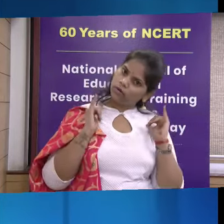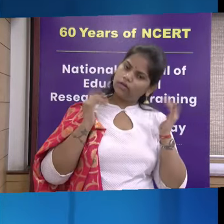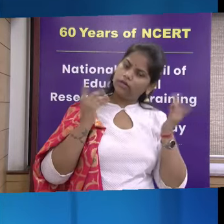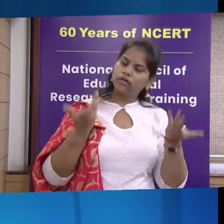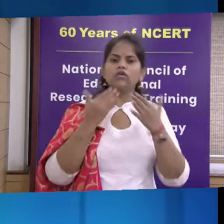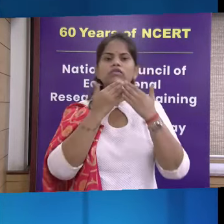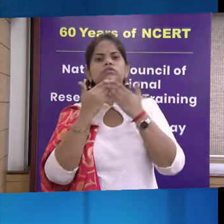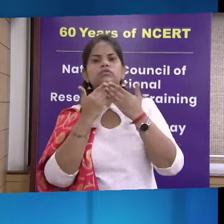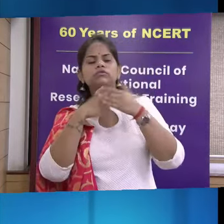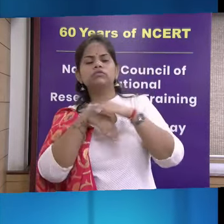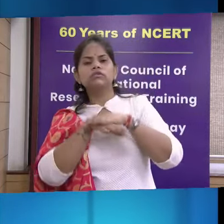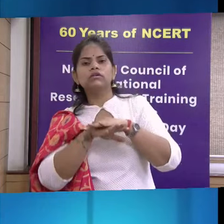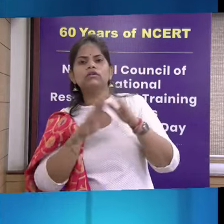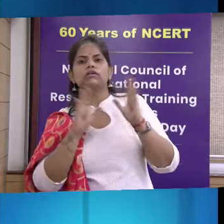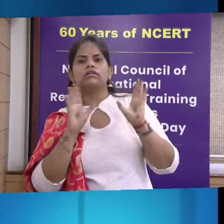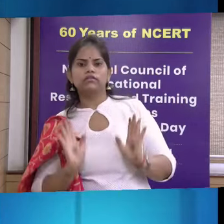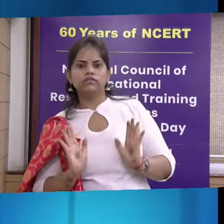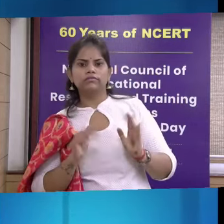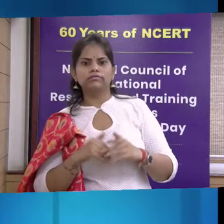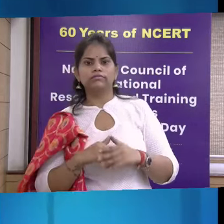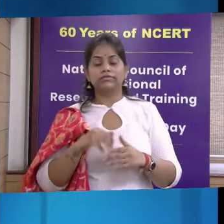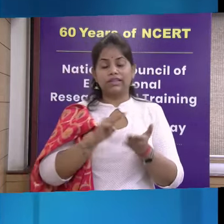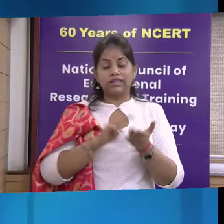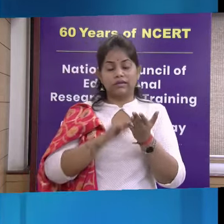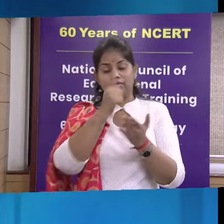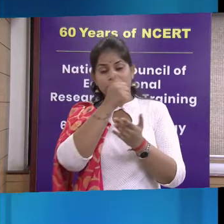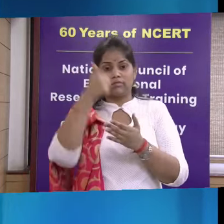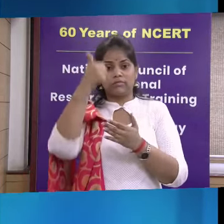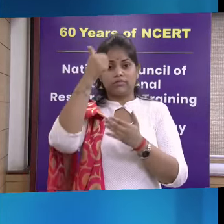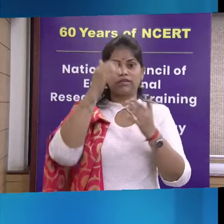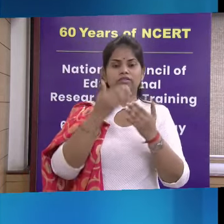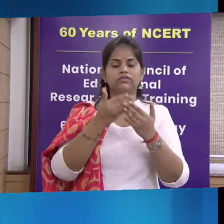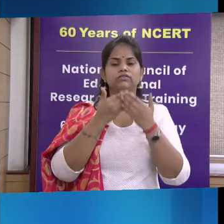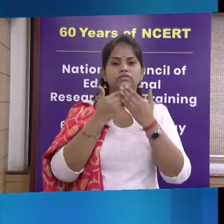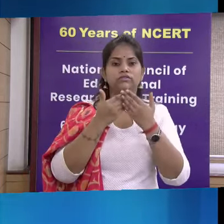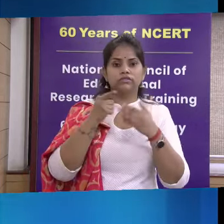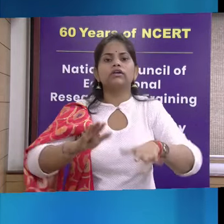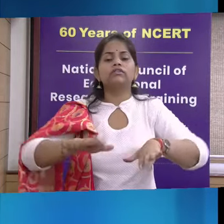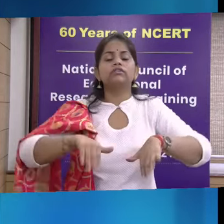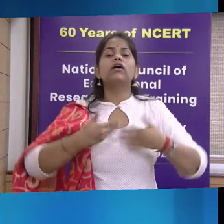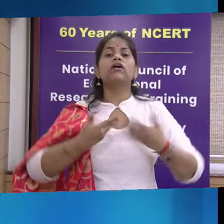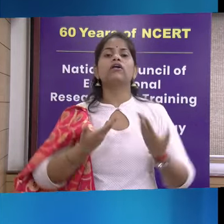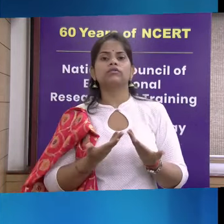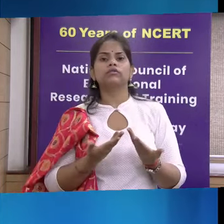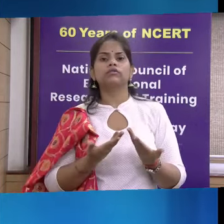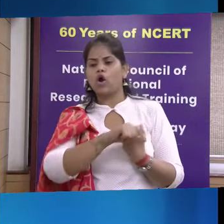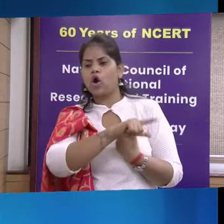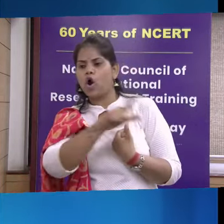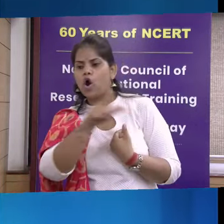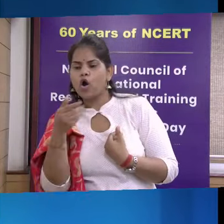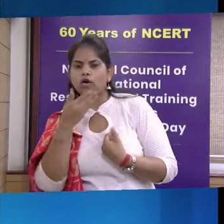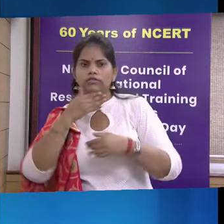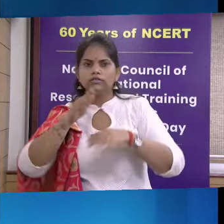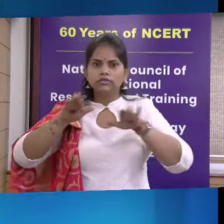direction of the Ministry of Education, NCERT has brought